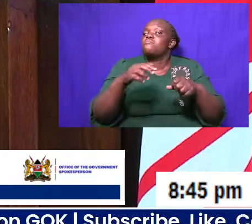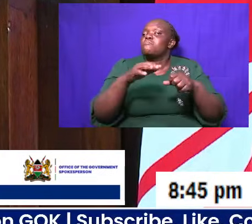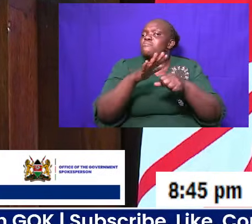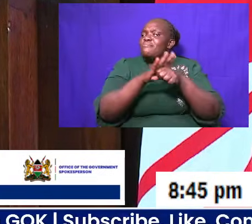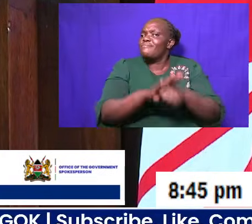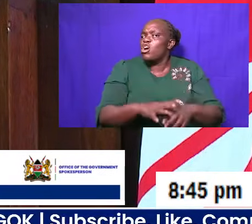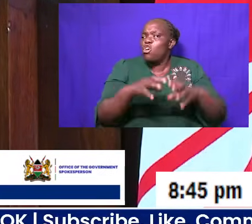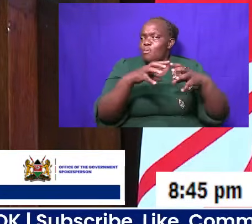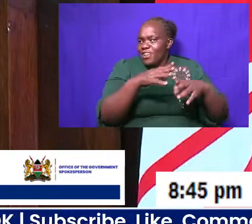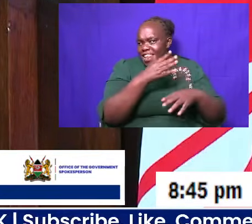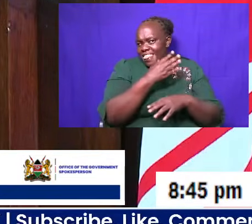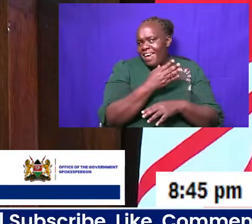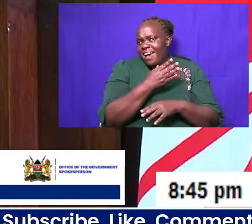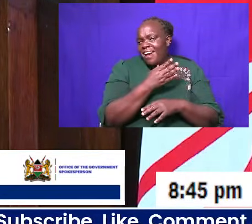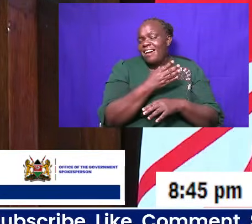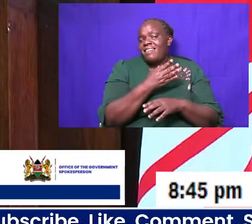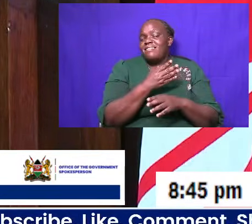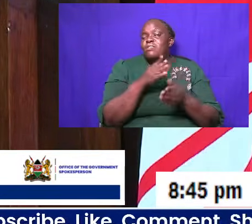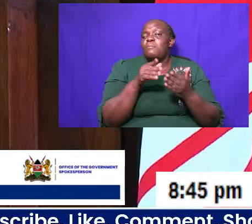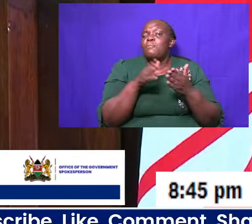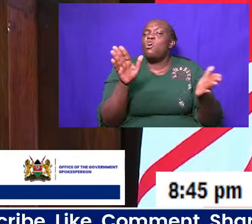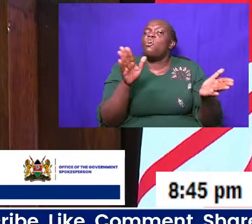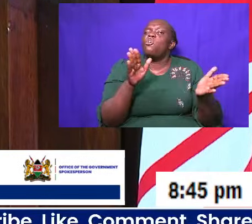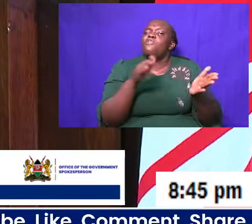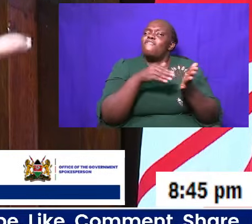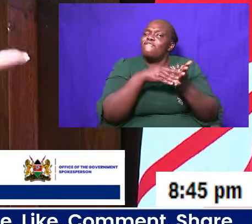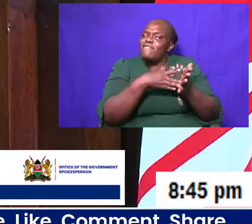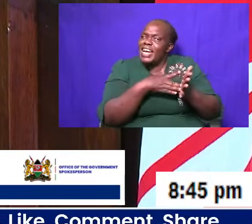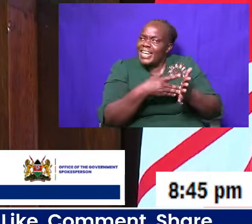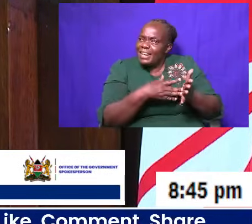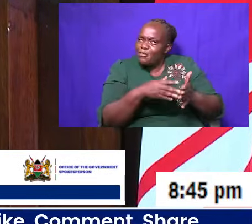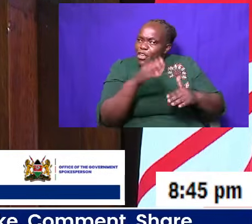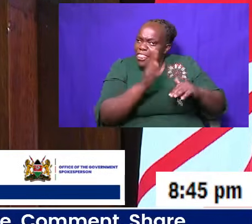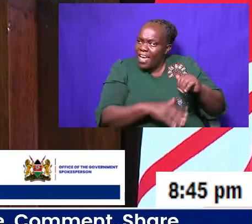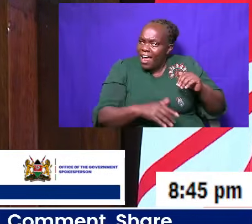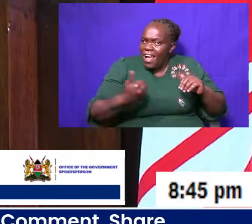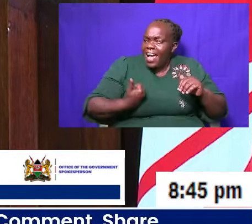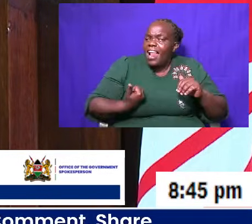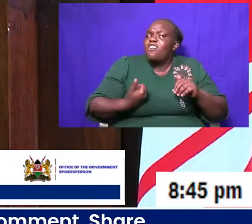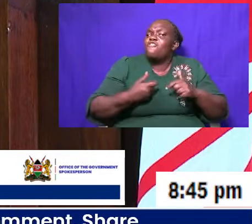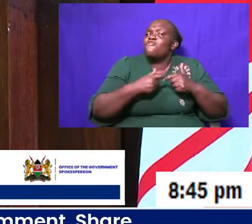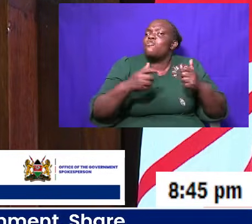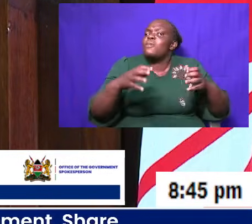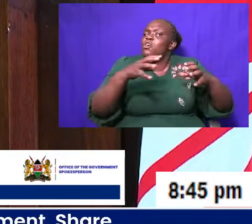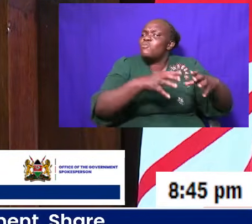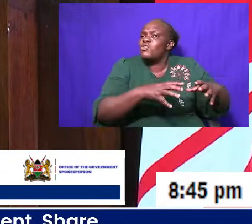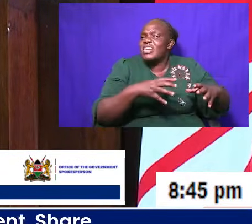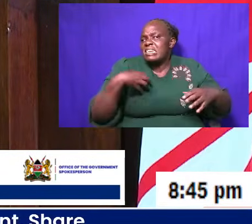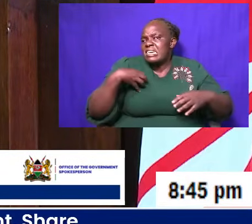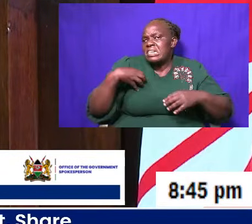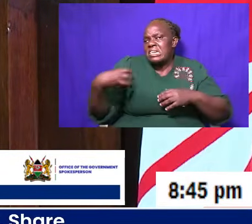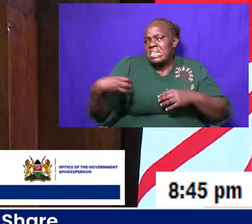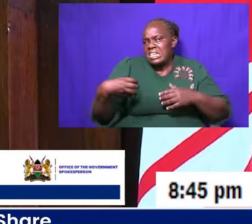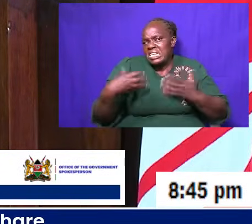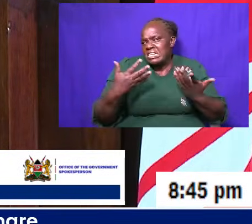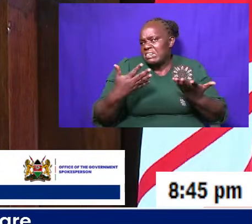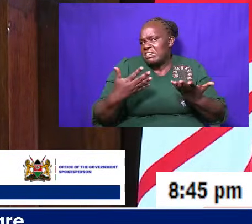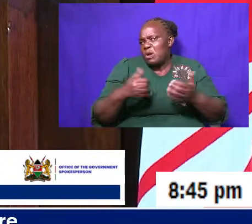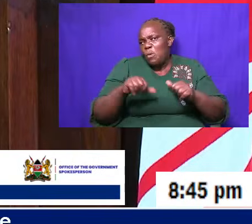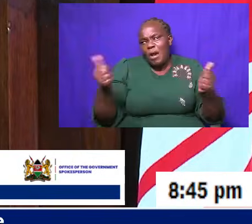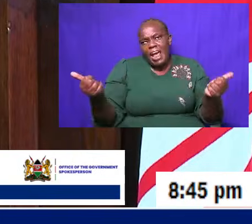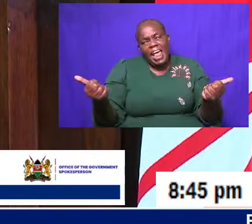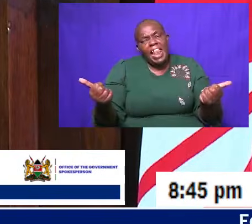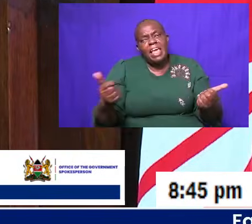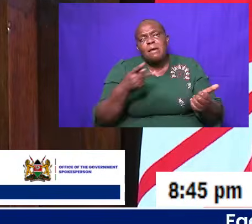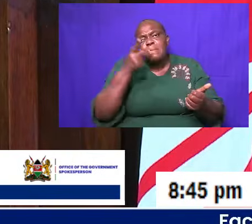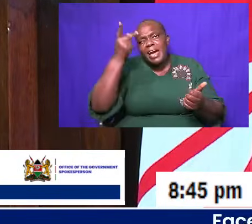marginalized community is more vulnerable than maybe a girl who comes from a community that is well endowed, that has